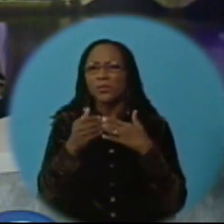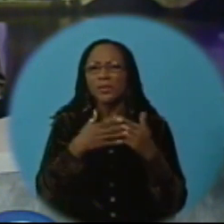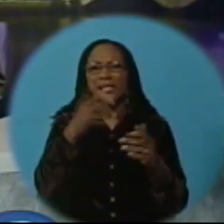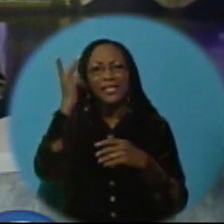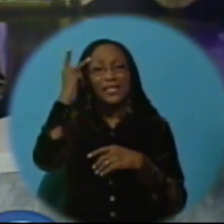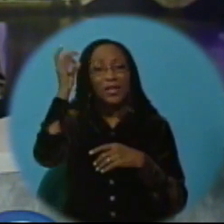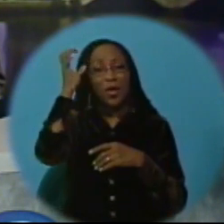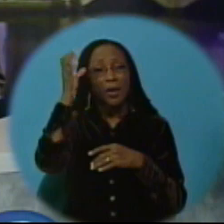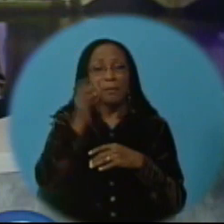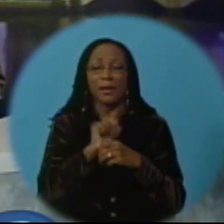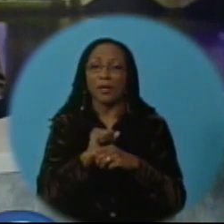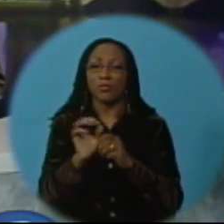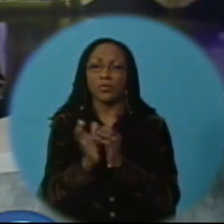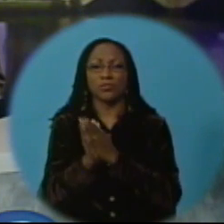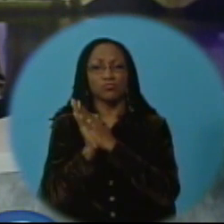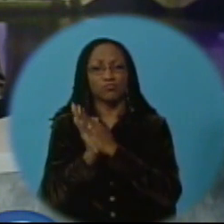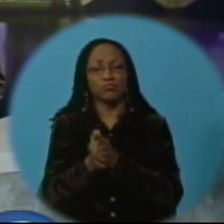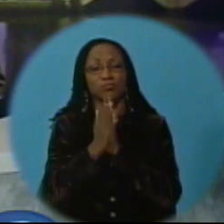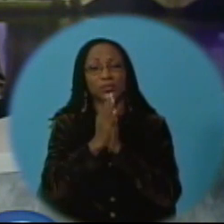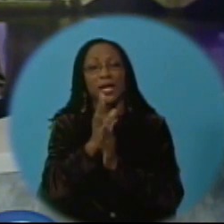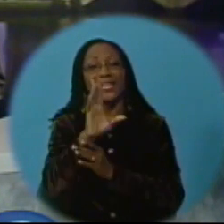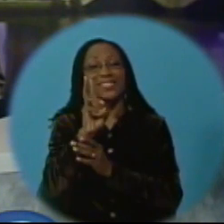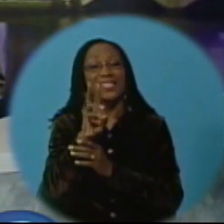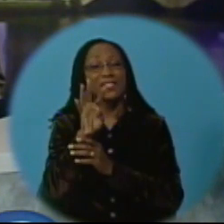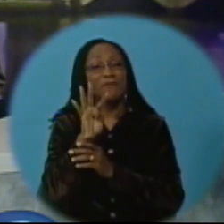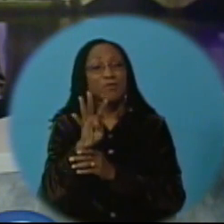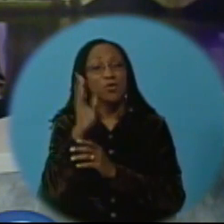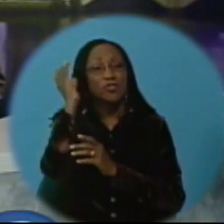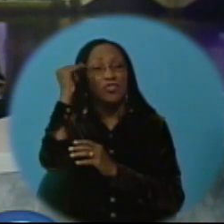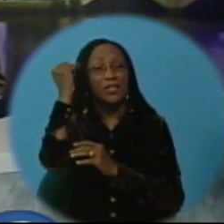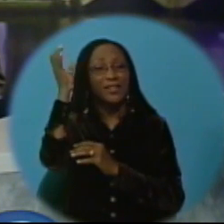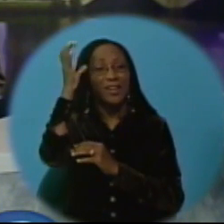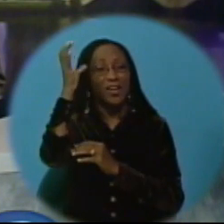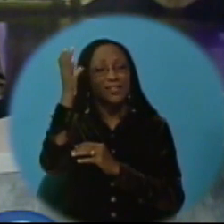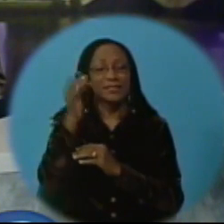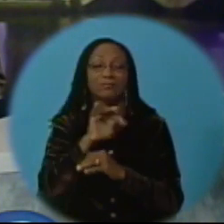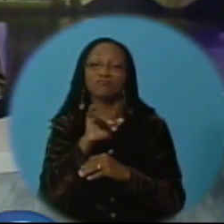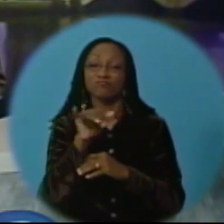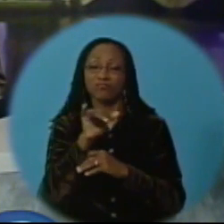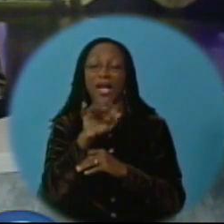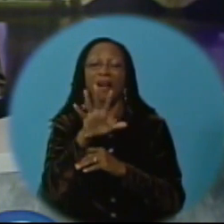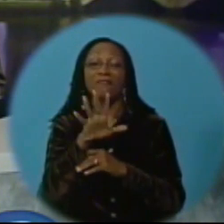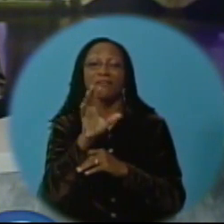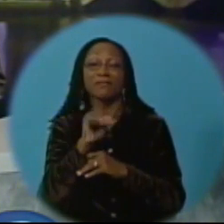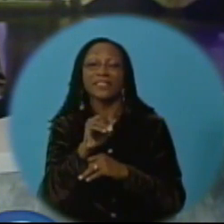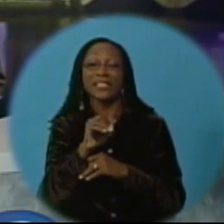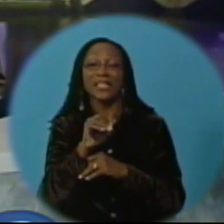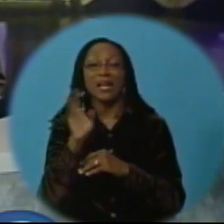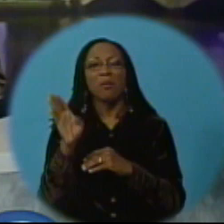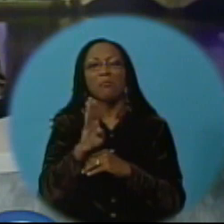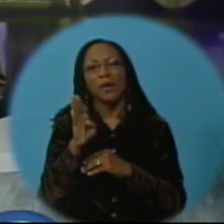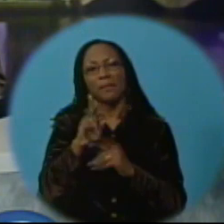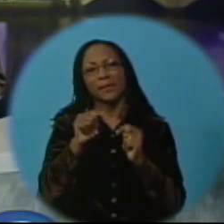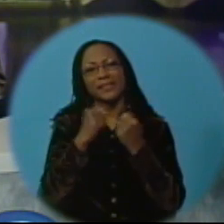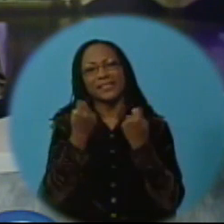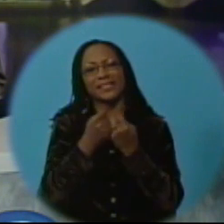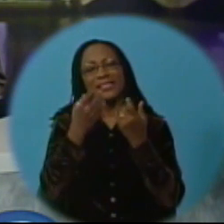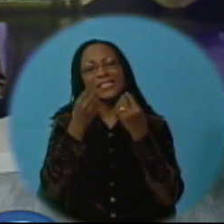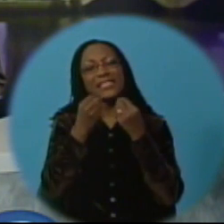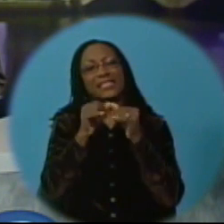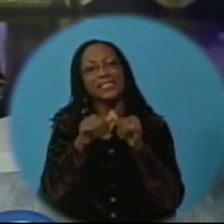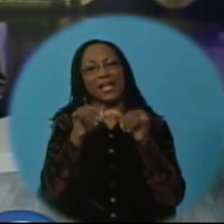Kyle Corbin, who top scored with 64, and Jonathan Carter's even 50, the Barbados team still lost by 61